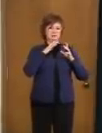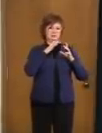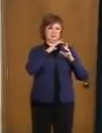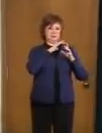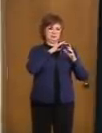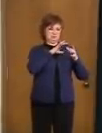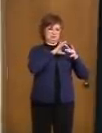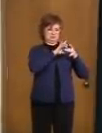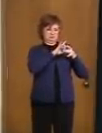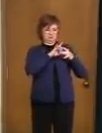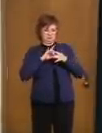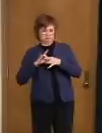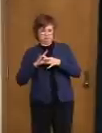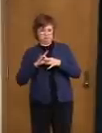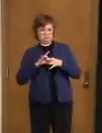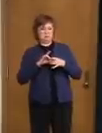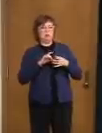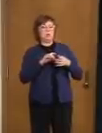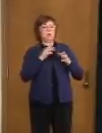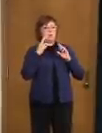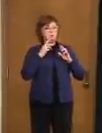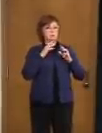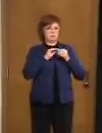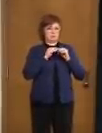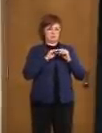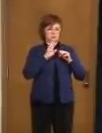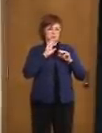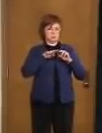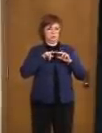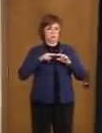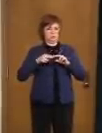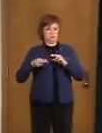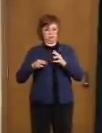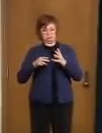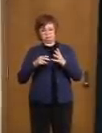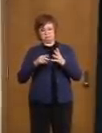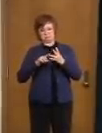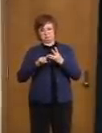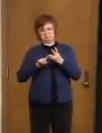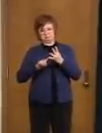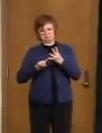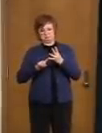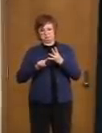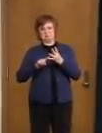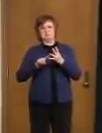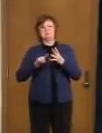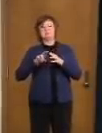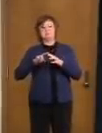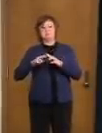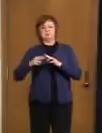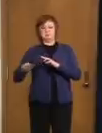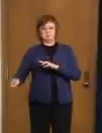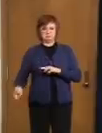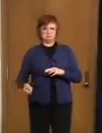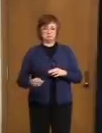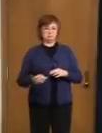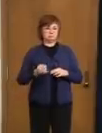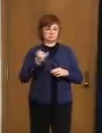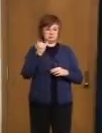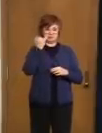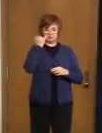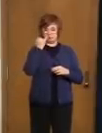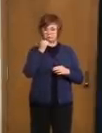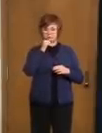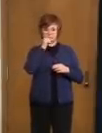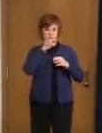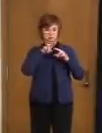ultimately be as successful as they were in December. If they aren't, then I'm certain Dr. Shahab will be considering potentially